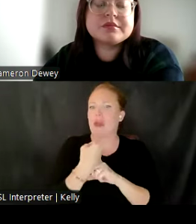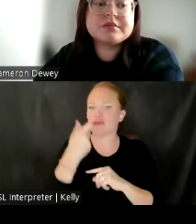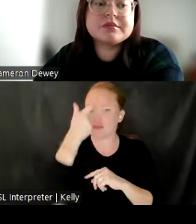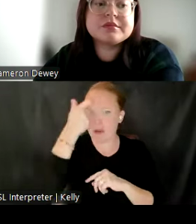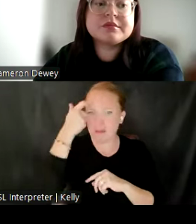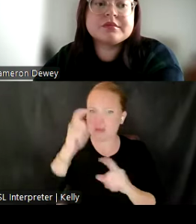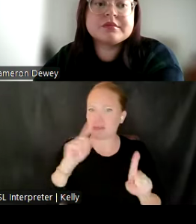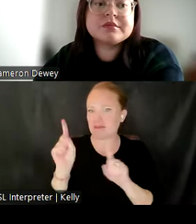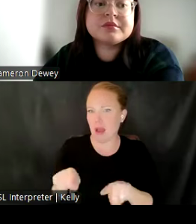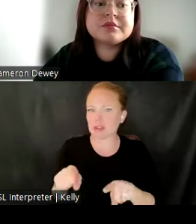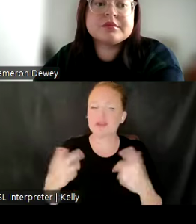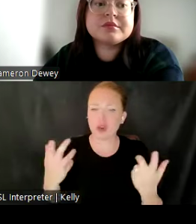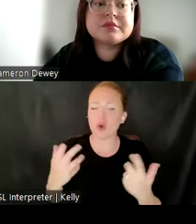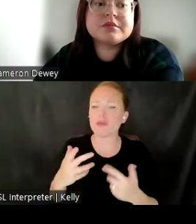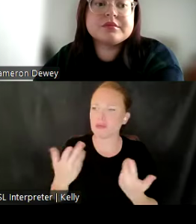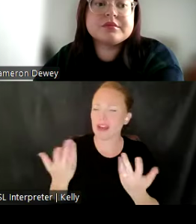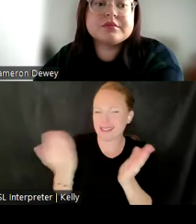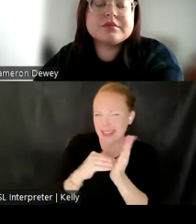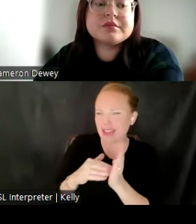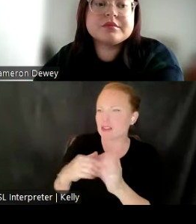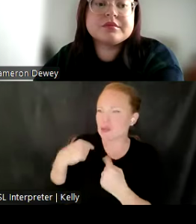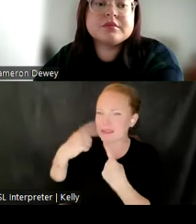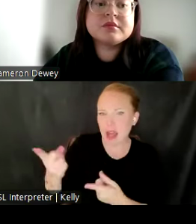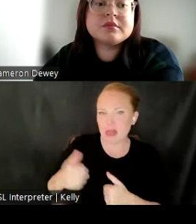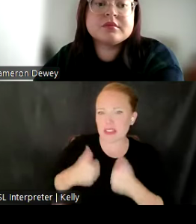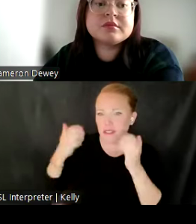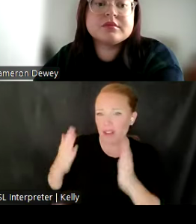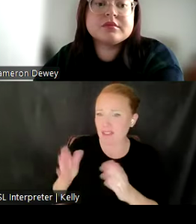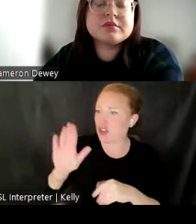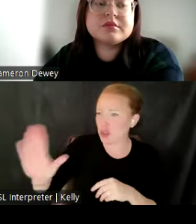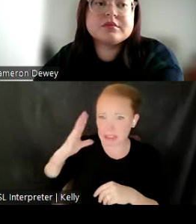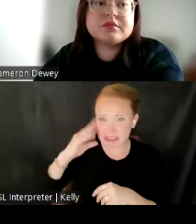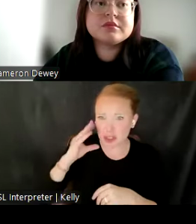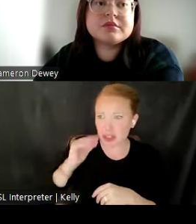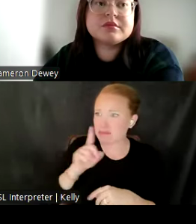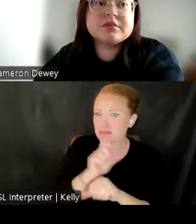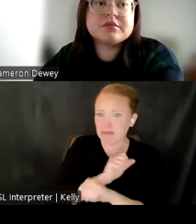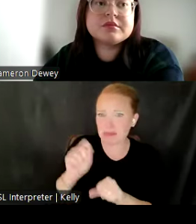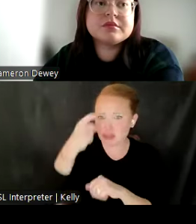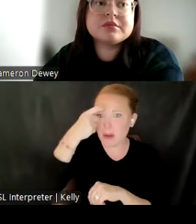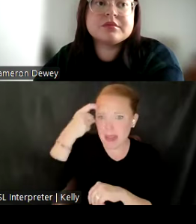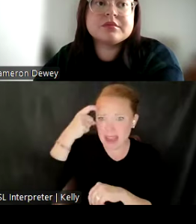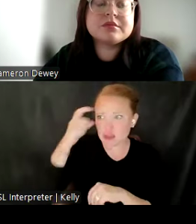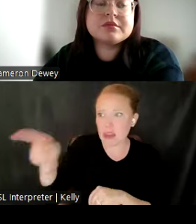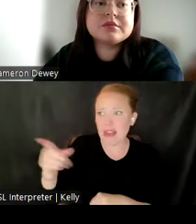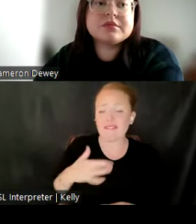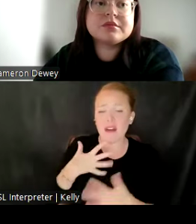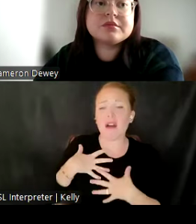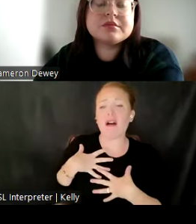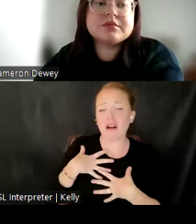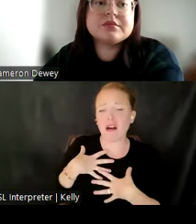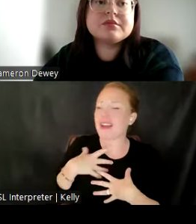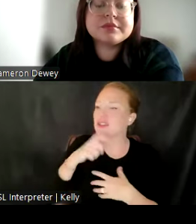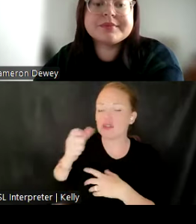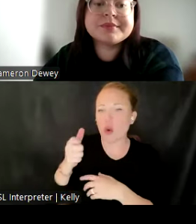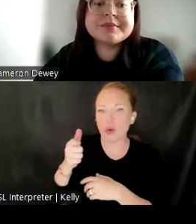that what they went through is still traumatic, so we can validate them, as well as alleviate any self-blame and